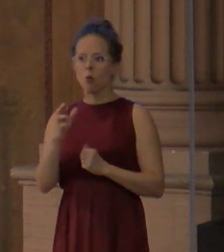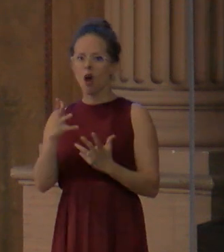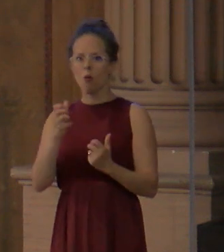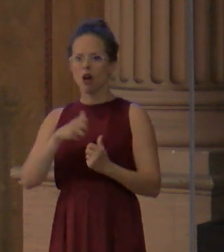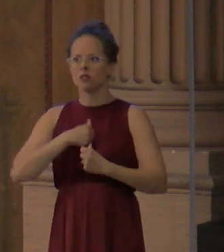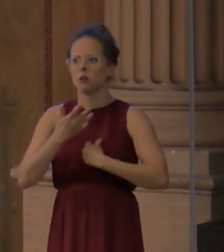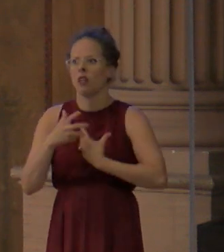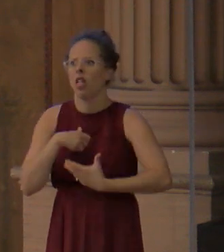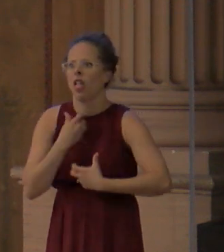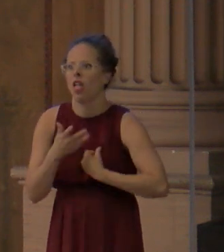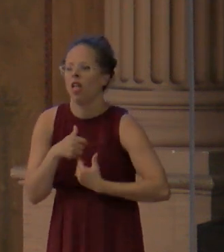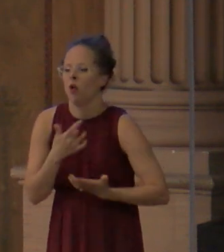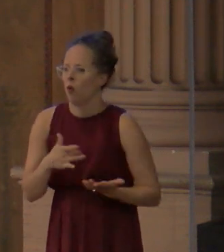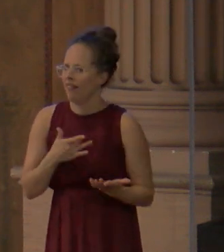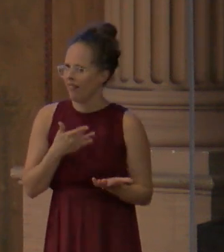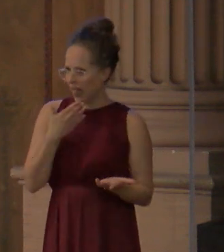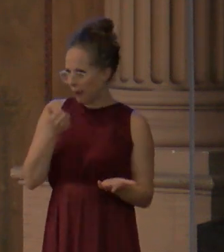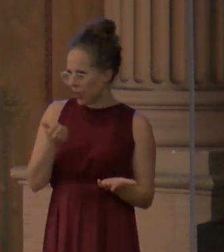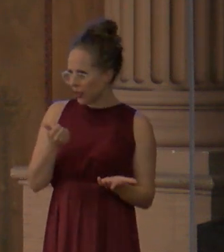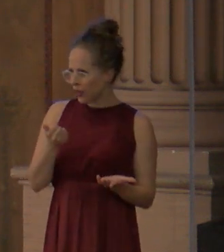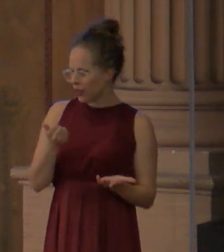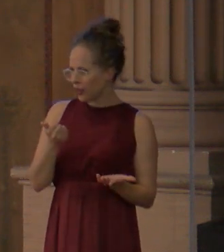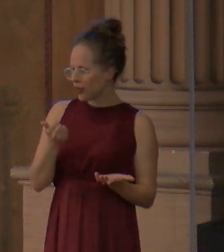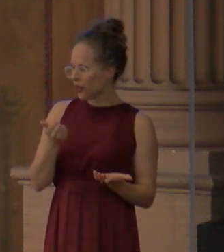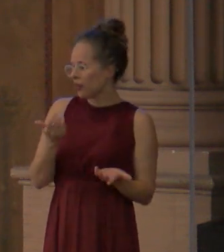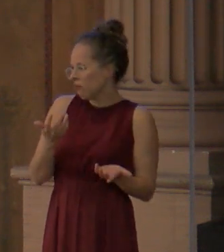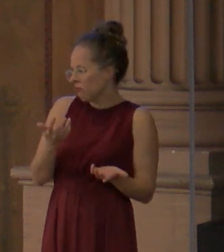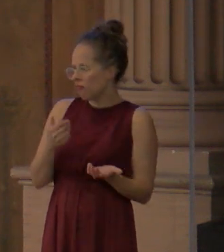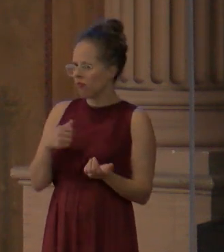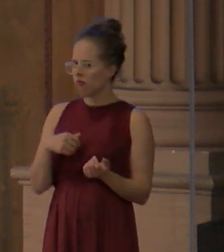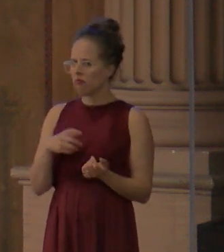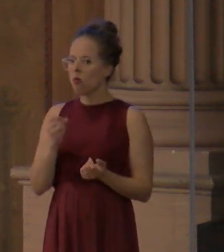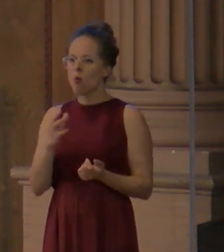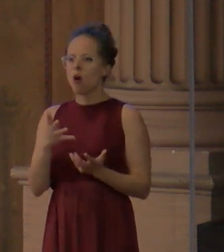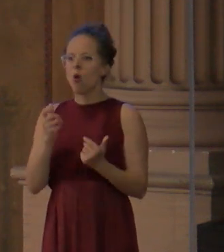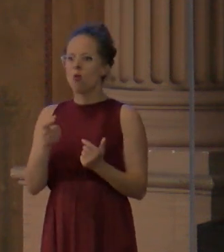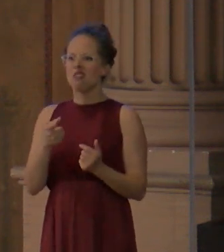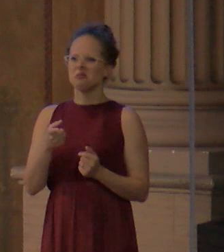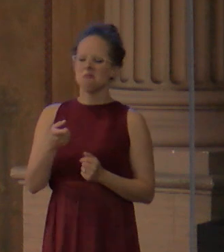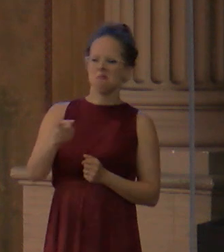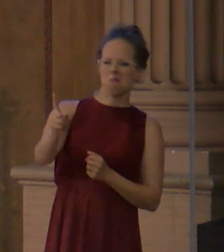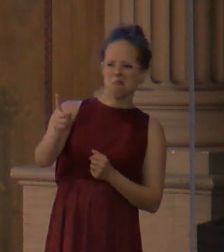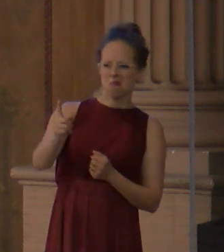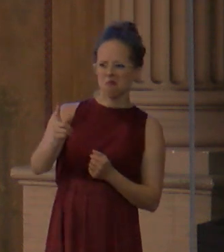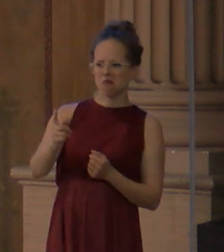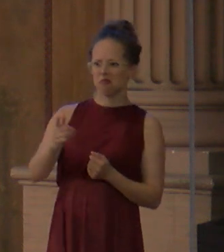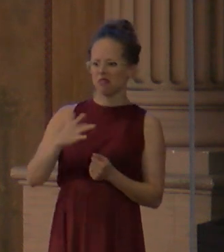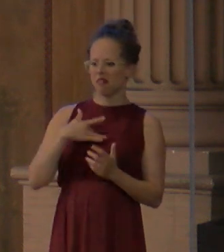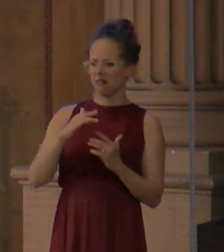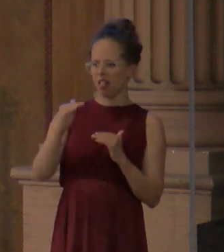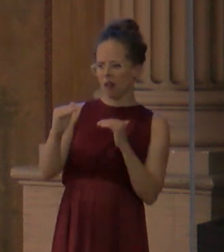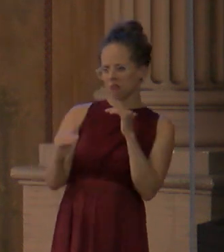chest to feel better about a situation. We want to cut someone down to feel better about ourselves.